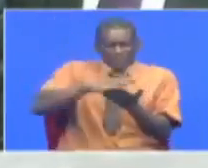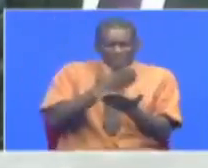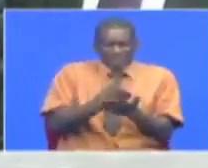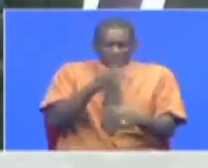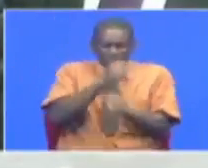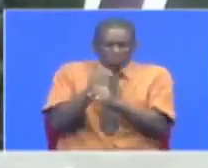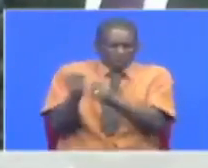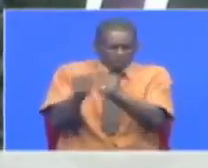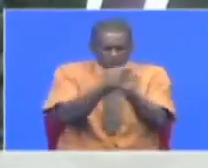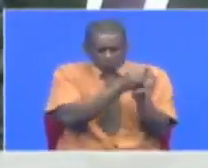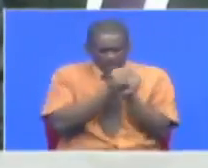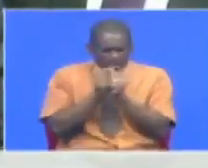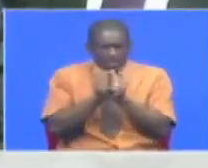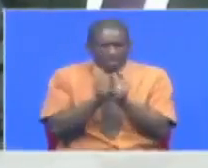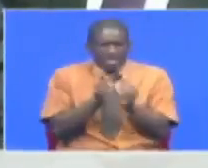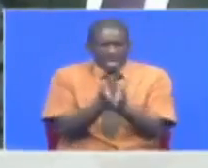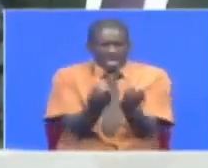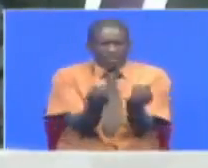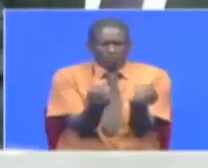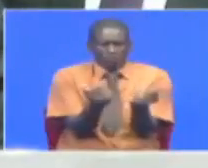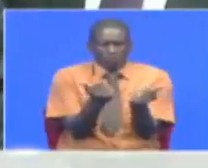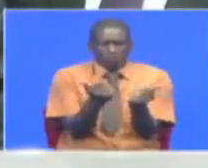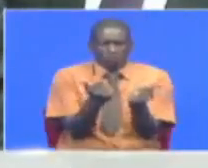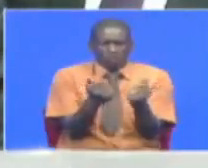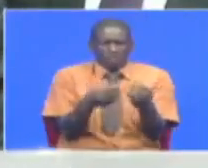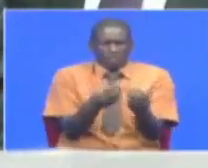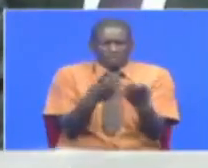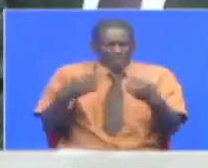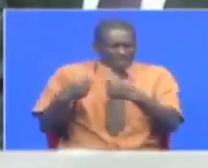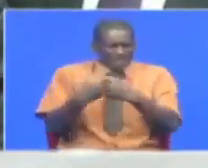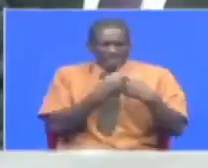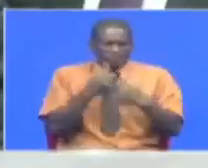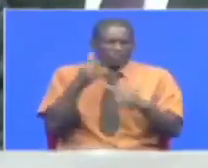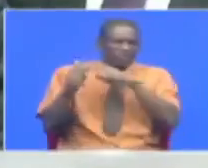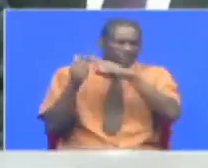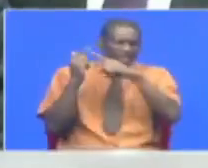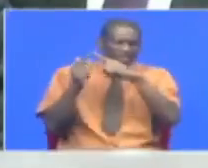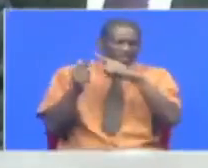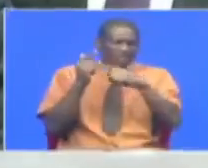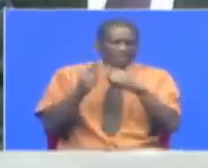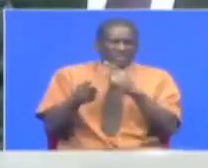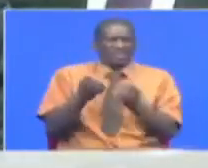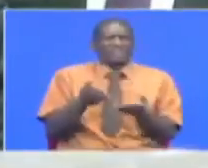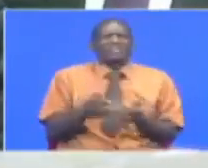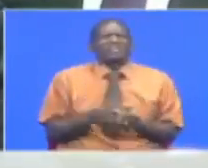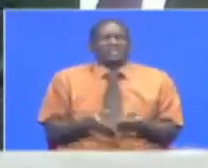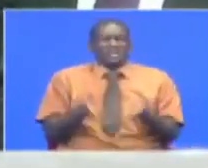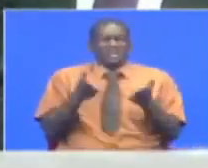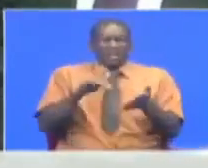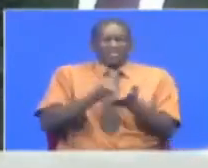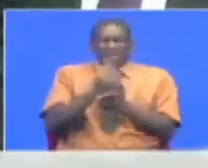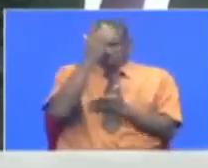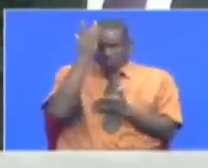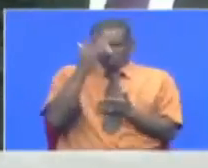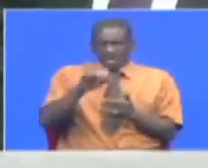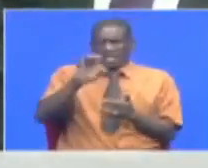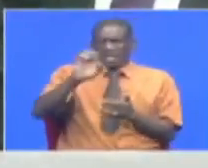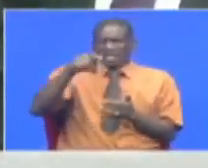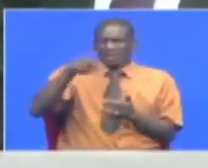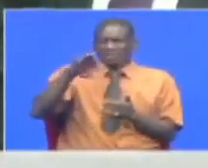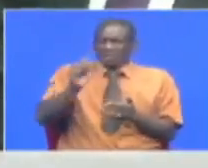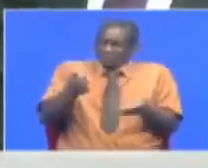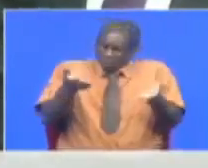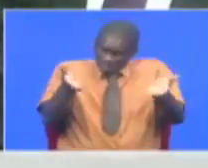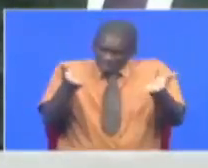coalesce and address the myriad of challenges that we have been looking at in the energy sector recently. That's why IPRA was here, so that we can